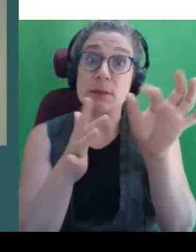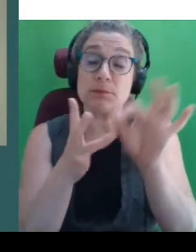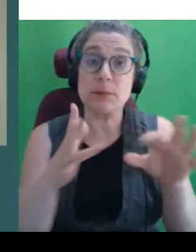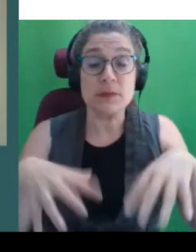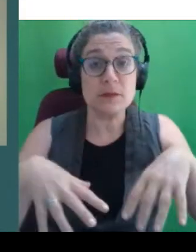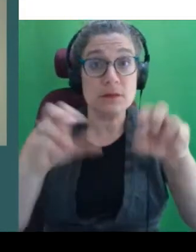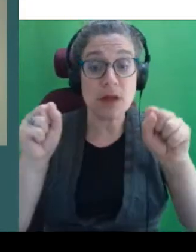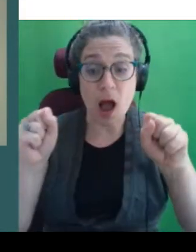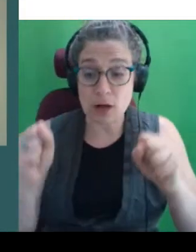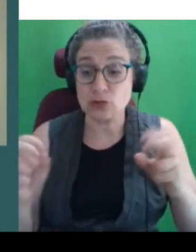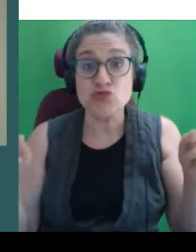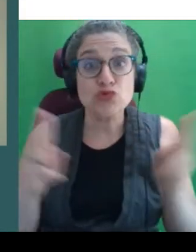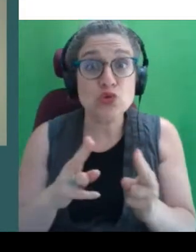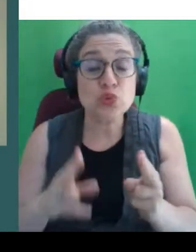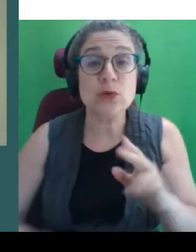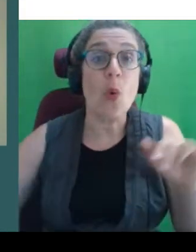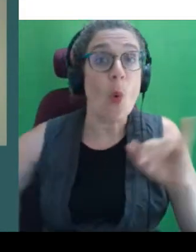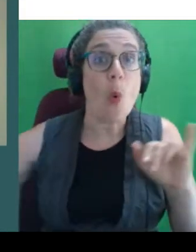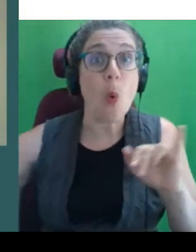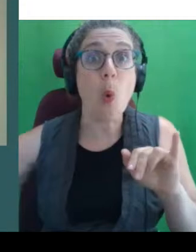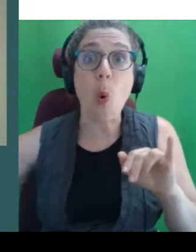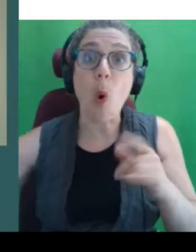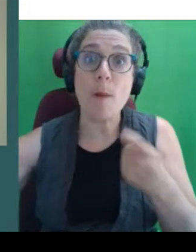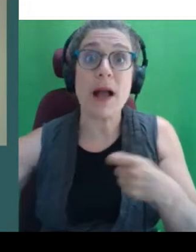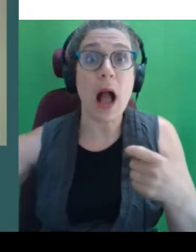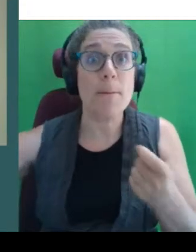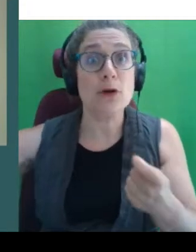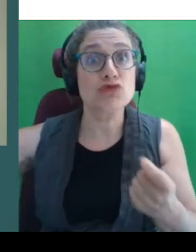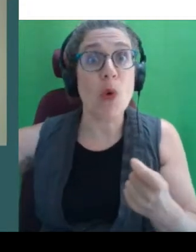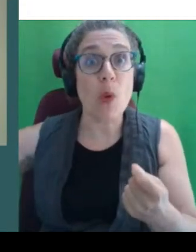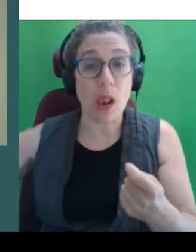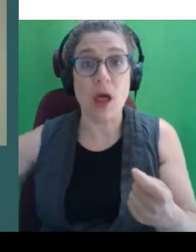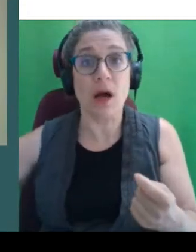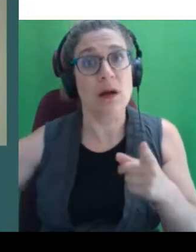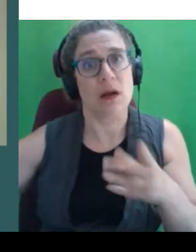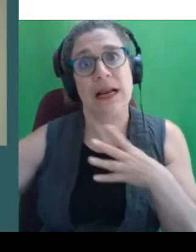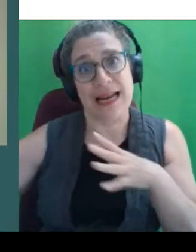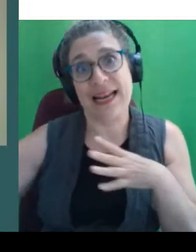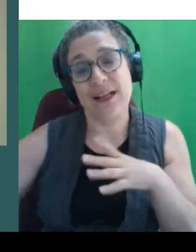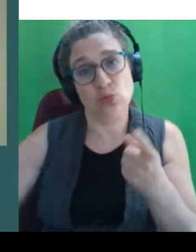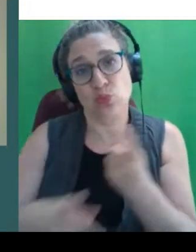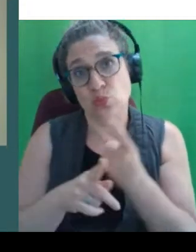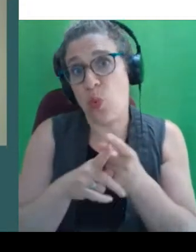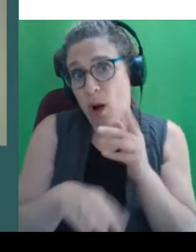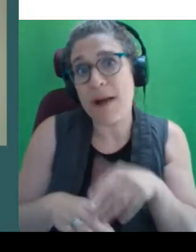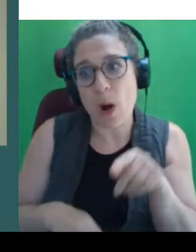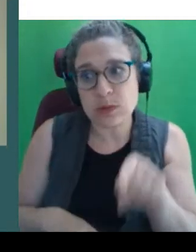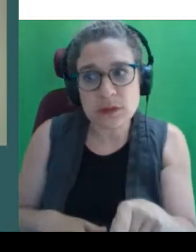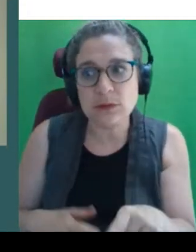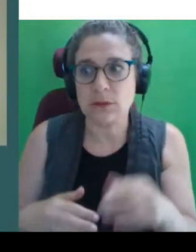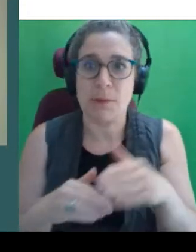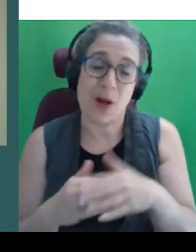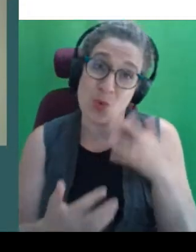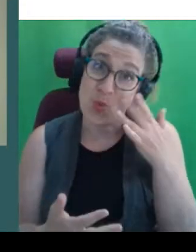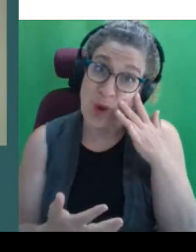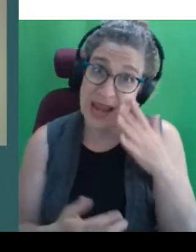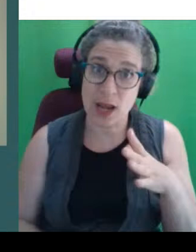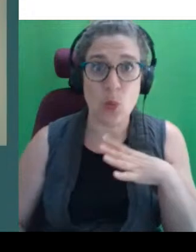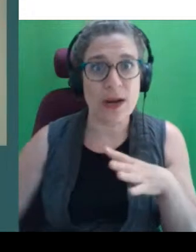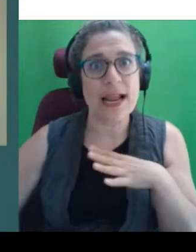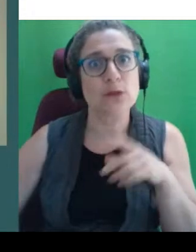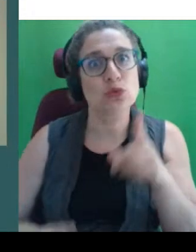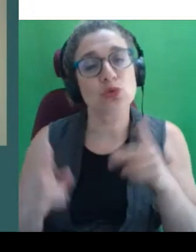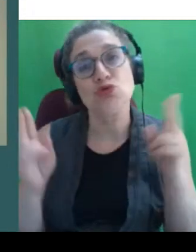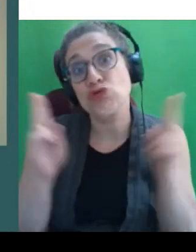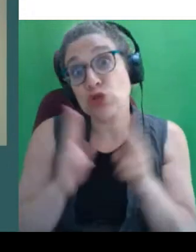under control, etc., then it's important to have those conversations about when it's time to reduce types of medication,